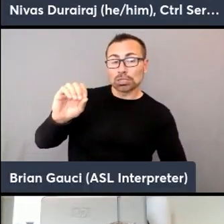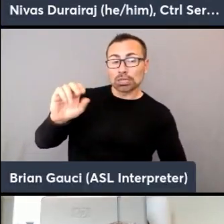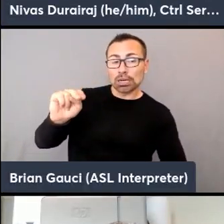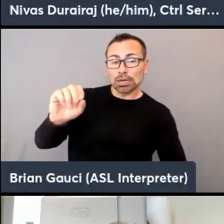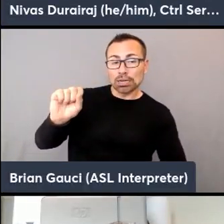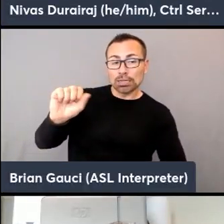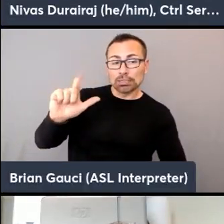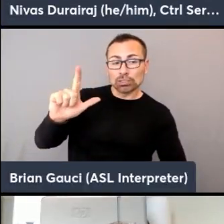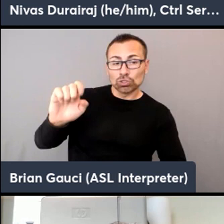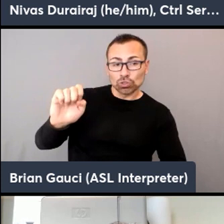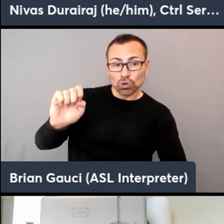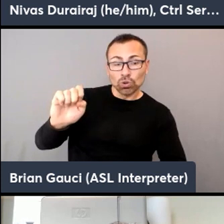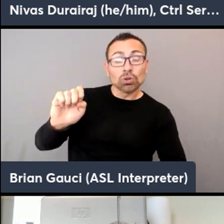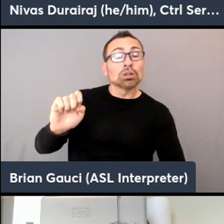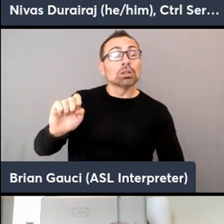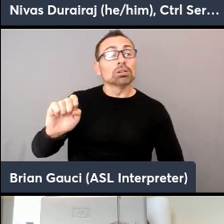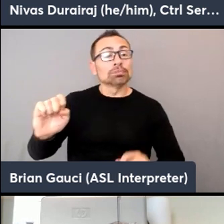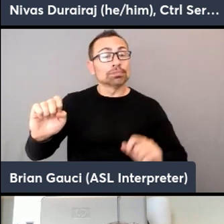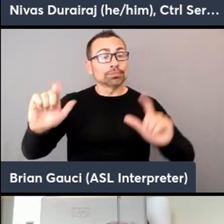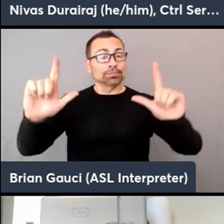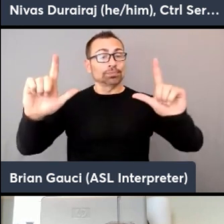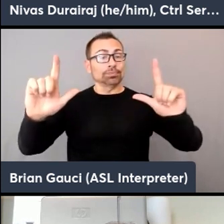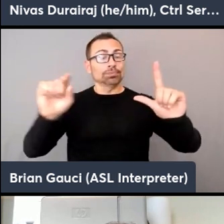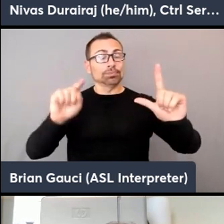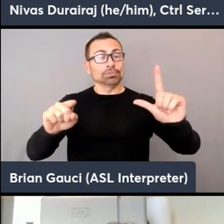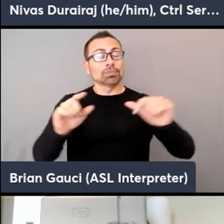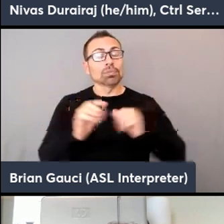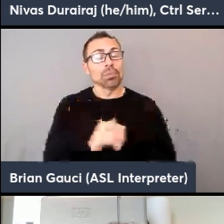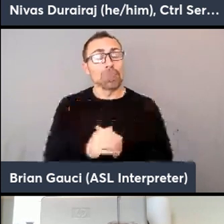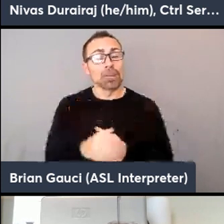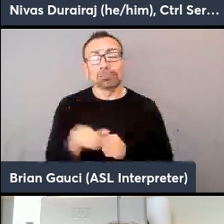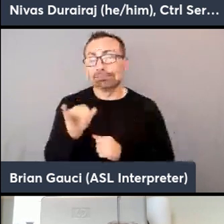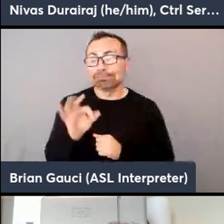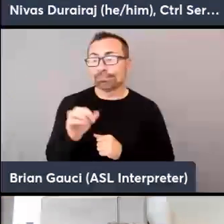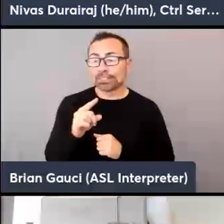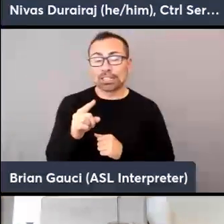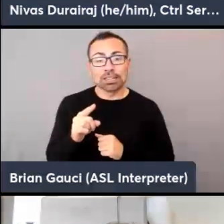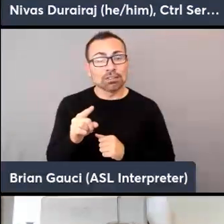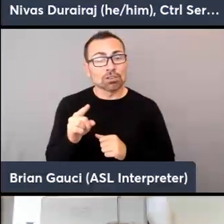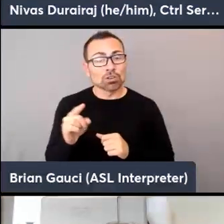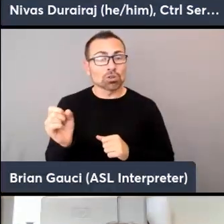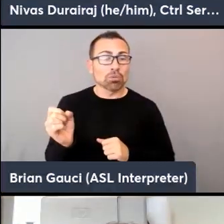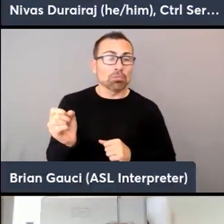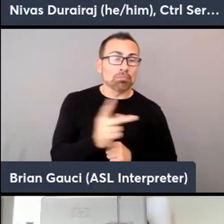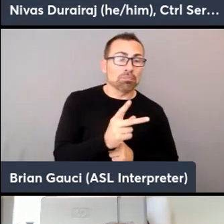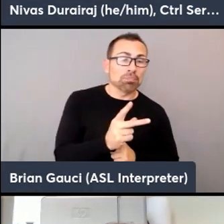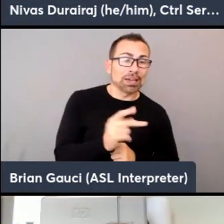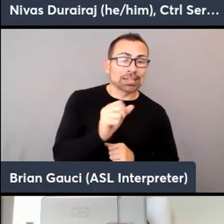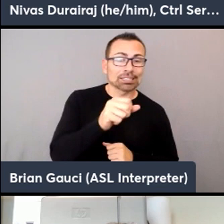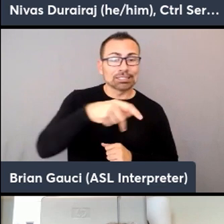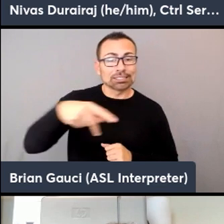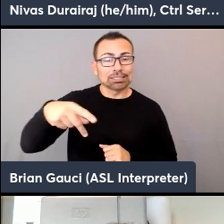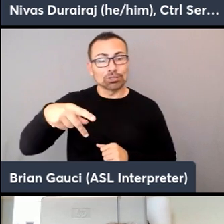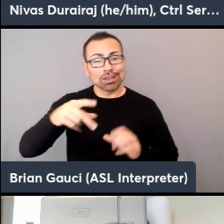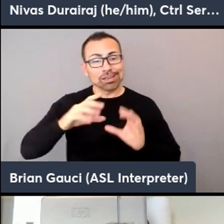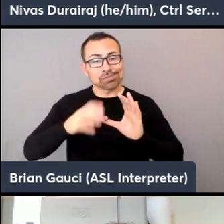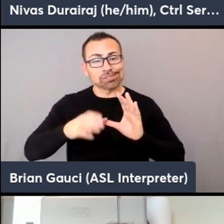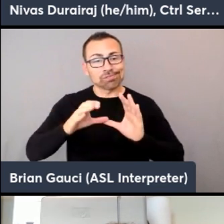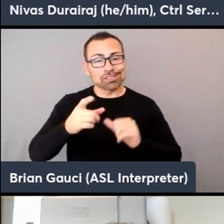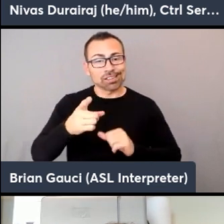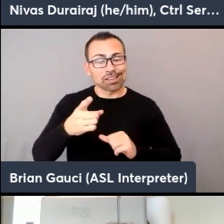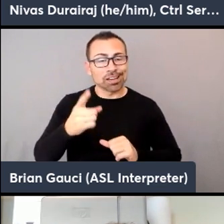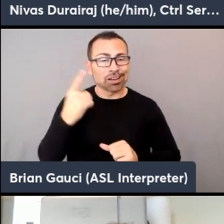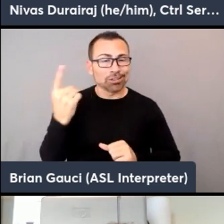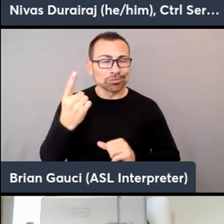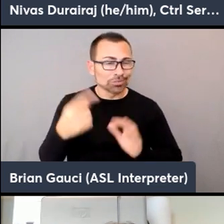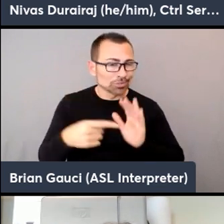then if you were to go back to AppConfig, I'll just show you what it